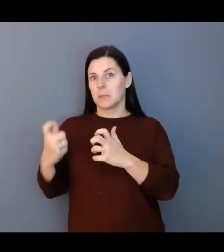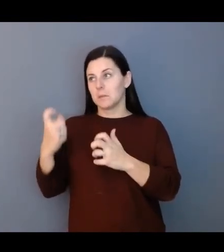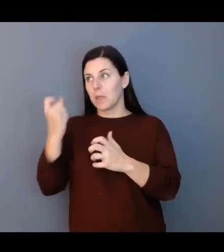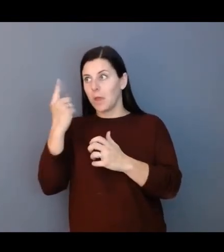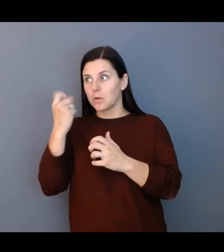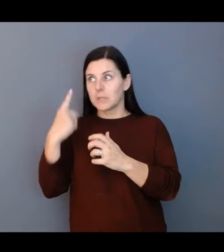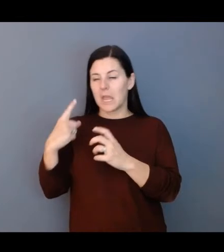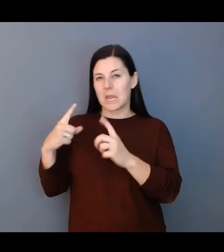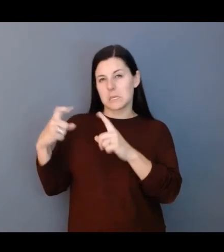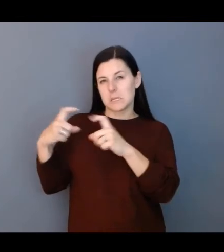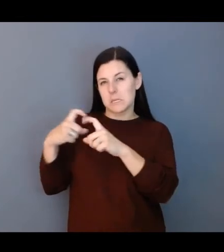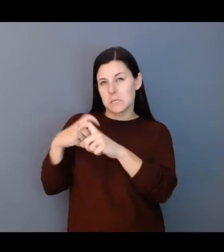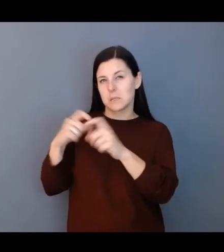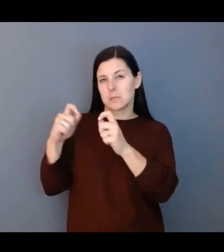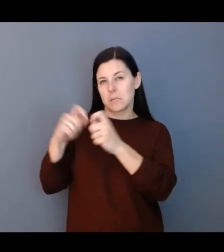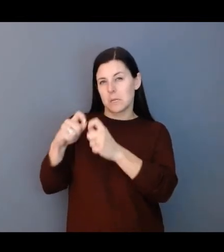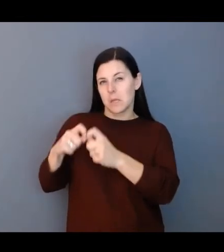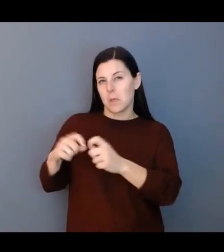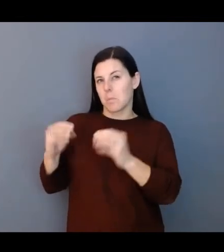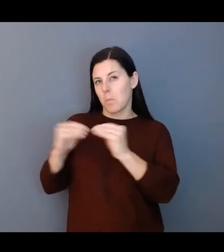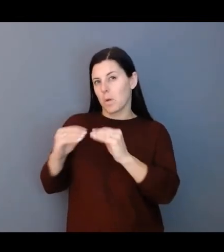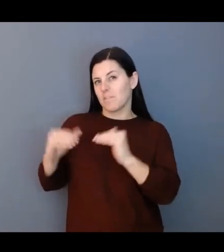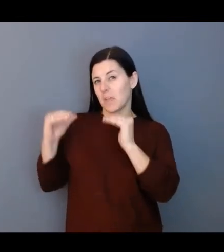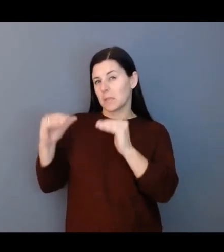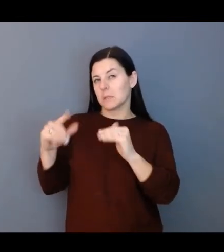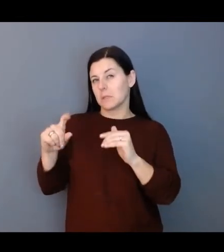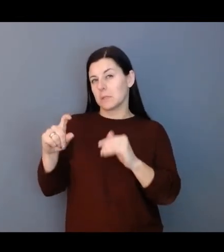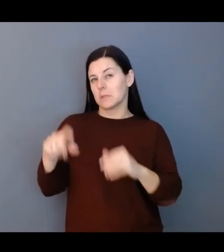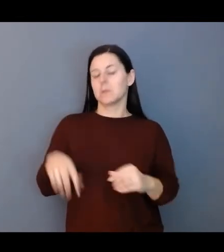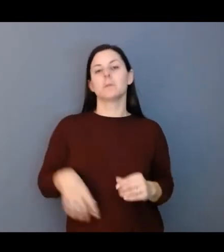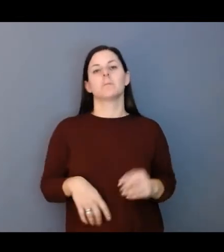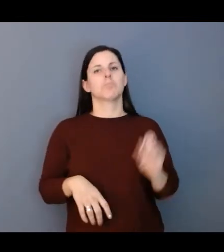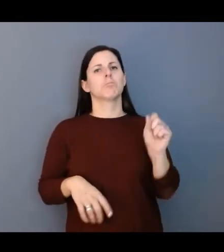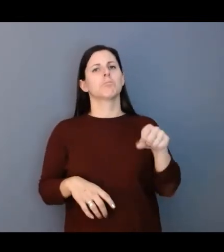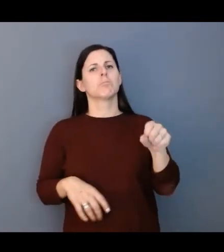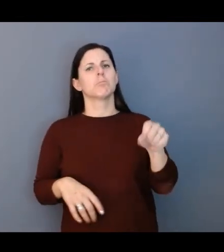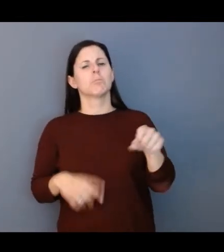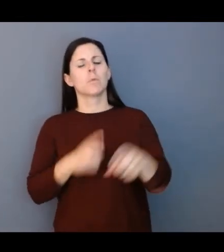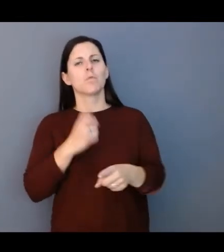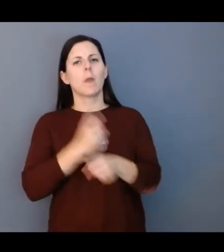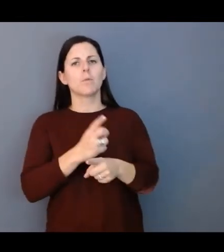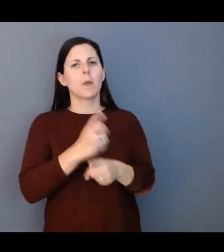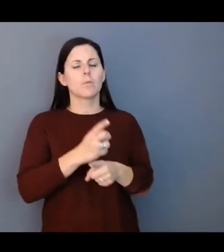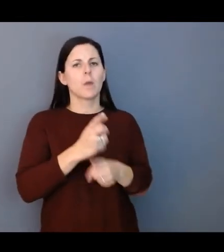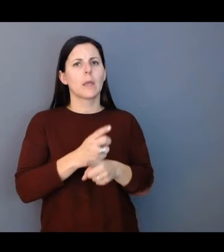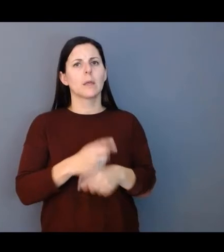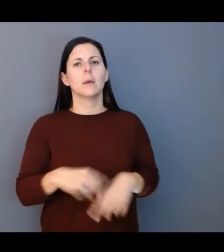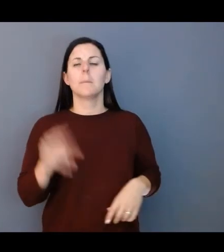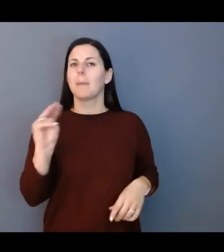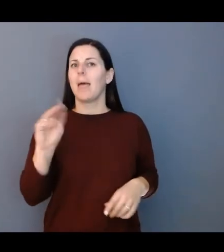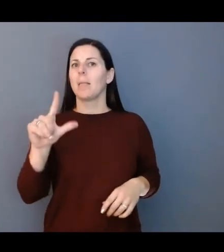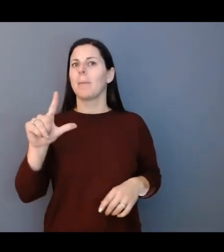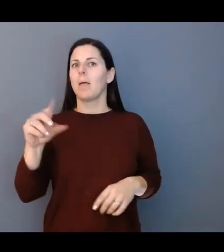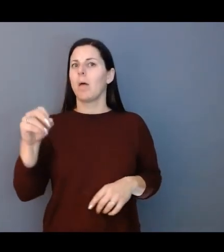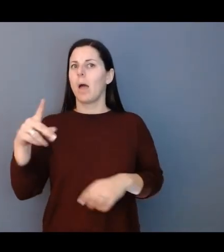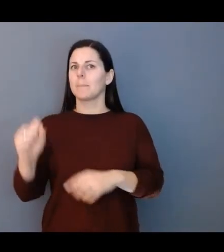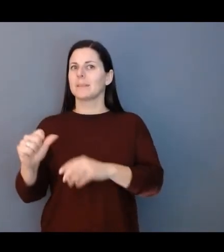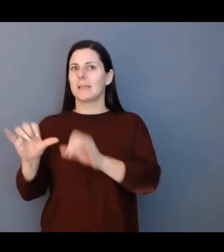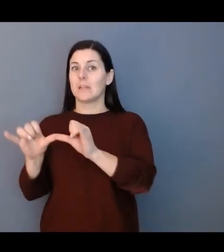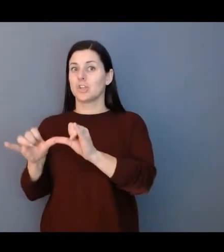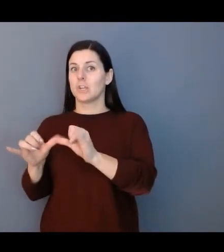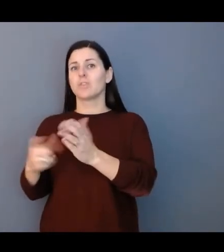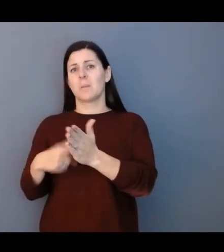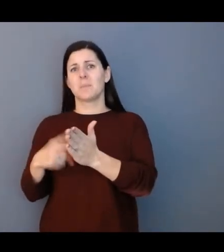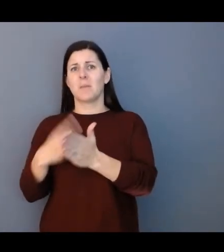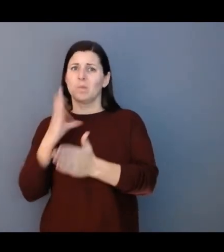the nitty-gritty of hosting, and they would prefer an advanced, right? That's totally right. At the same time, even the MLOps